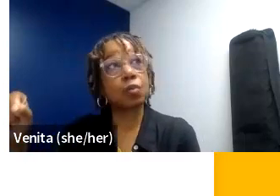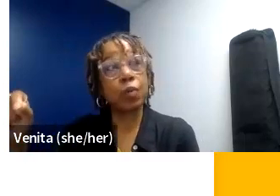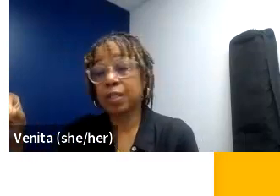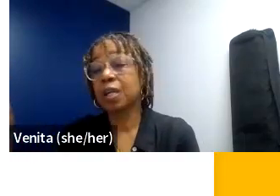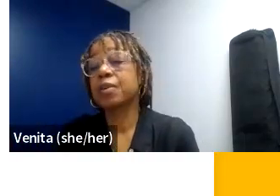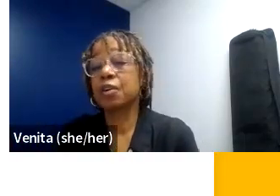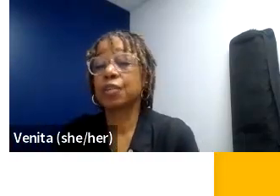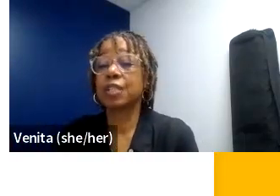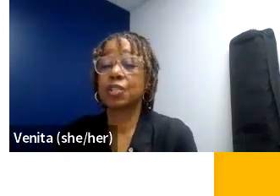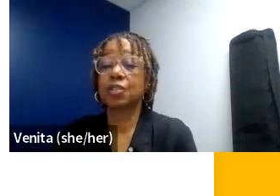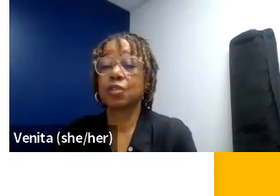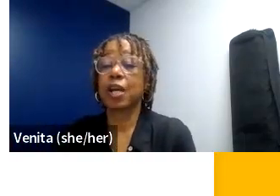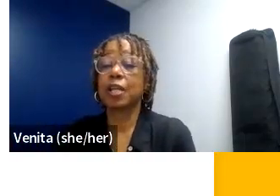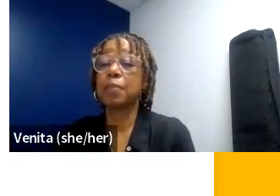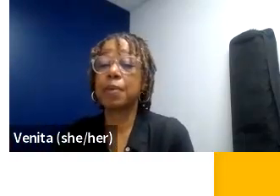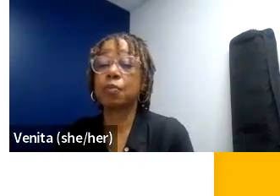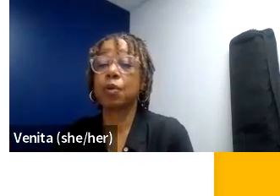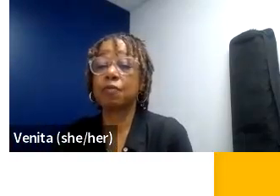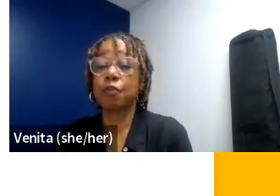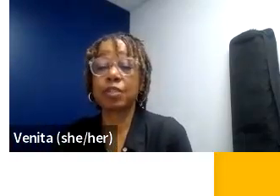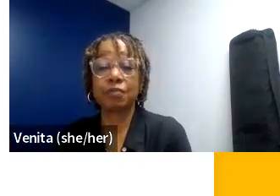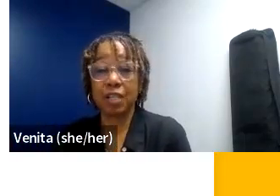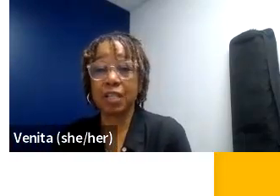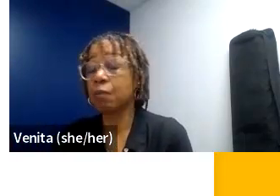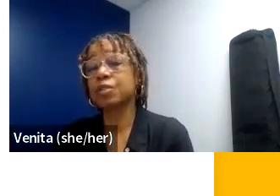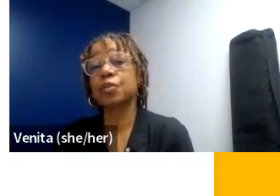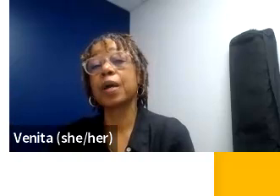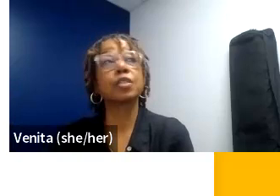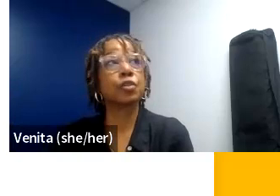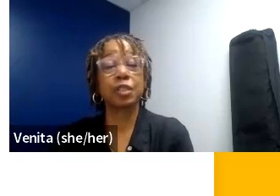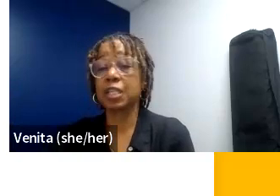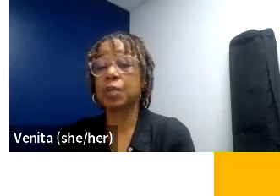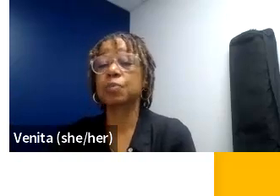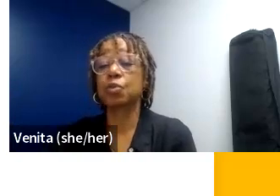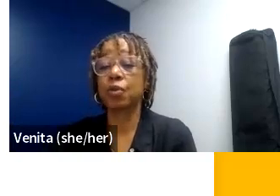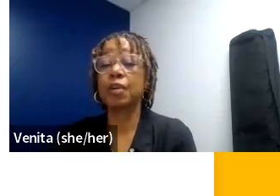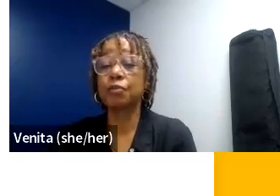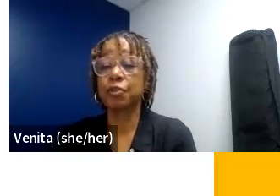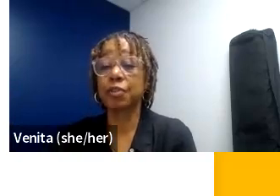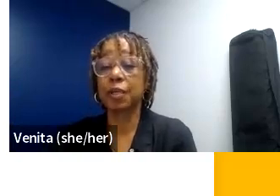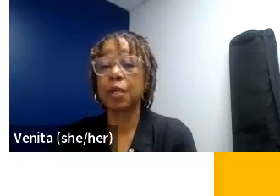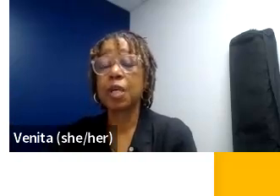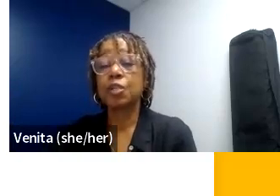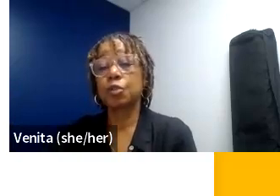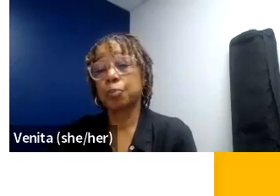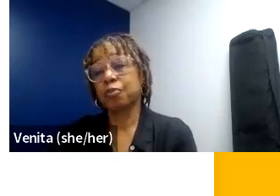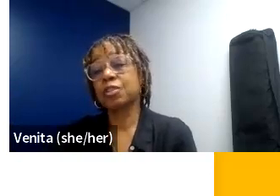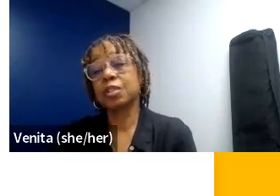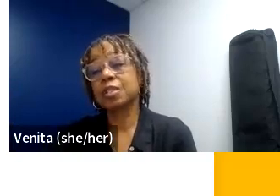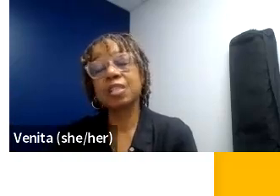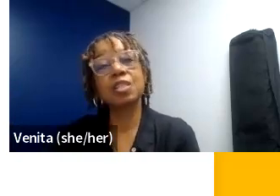and we did it so well that other health conditions are trying to mimic what folks have done. I wasn't around in the early days, but I'm so grateful for them.